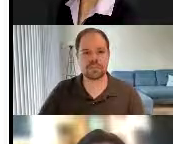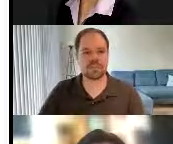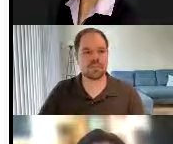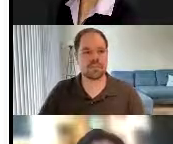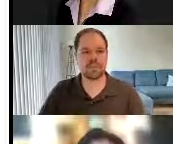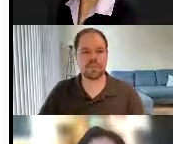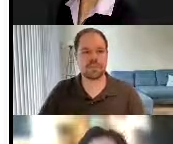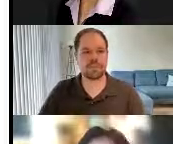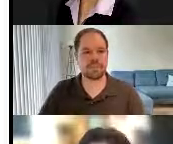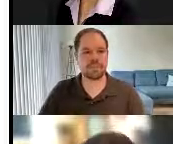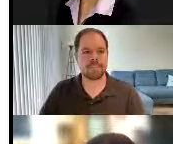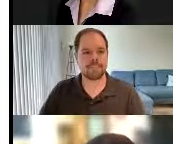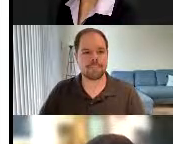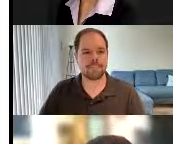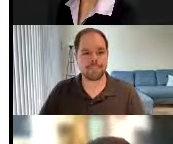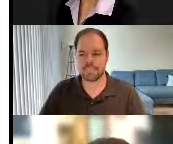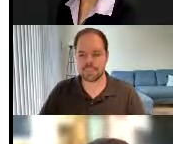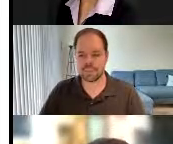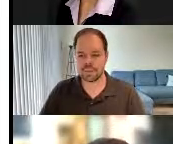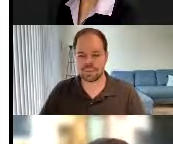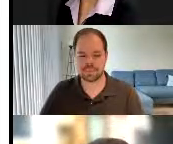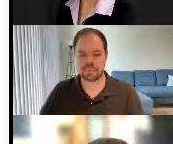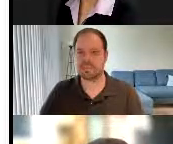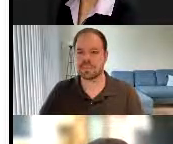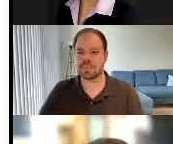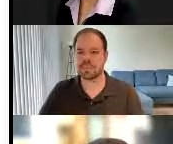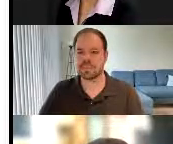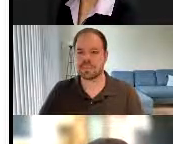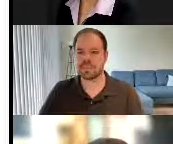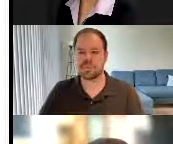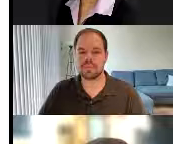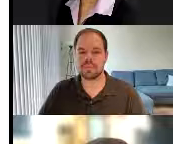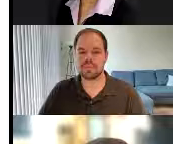is offering right now. So I encourage you to think about that.